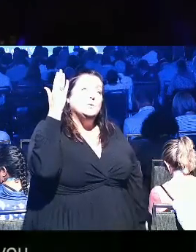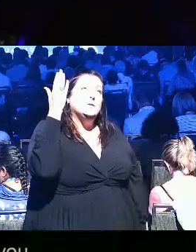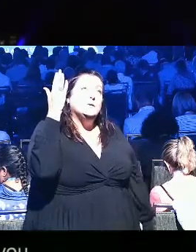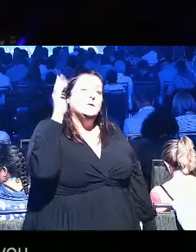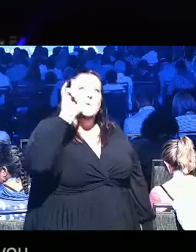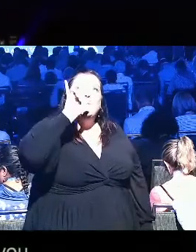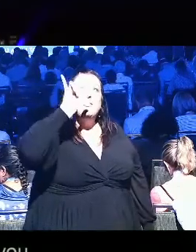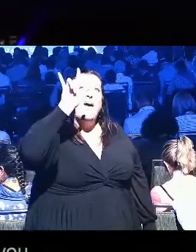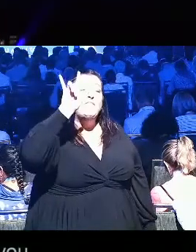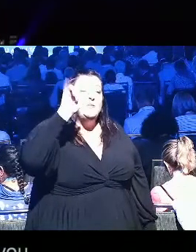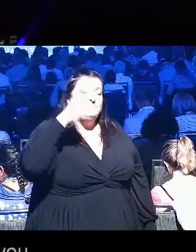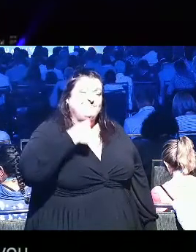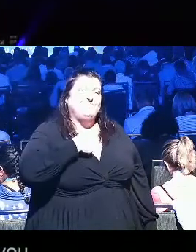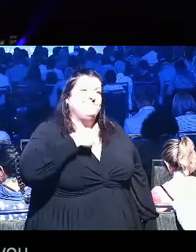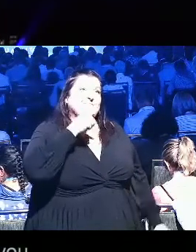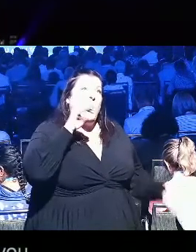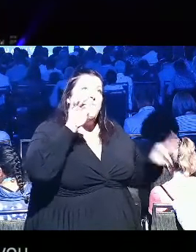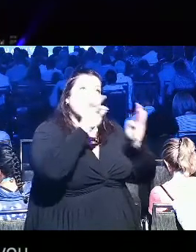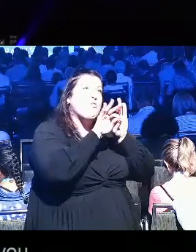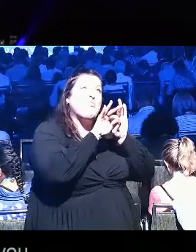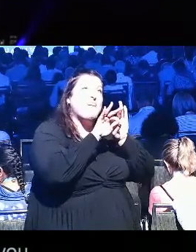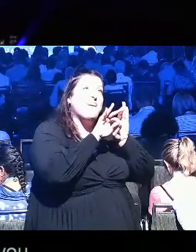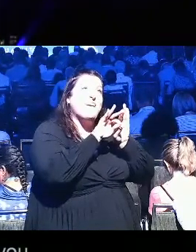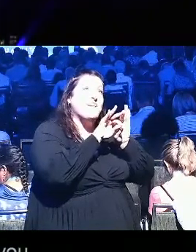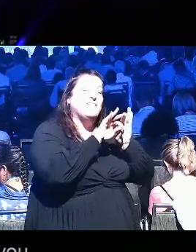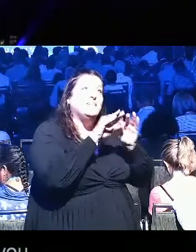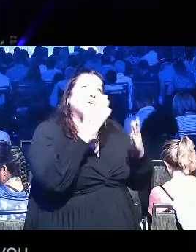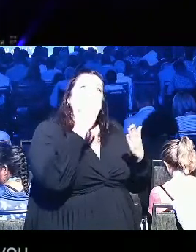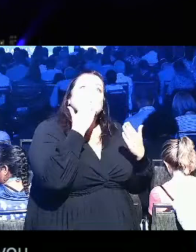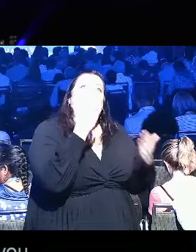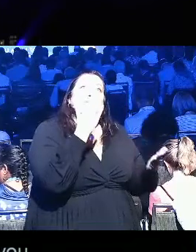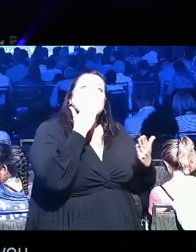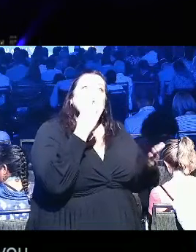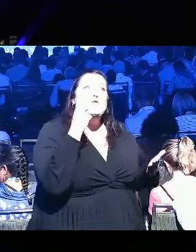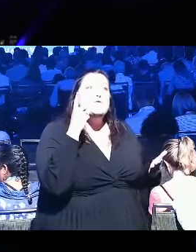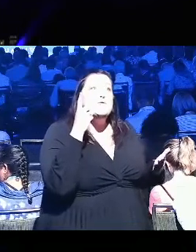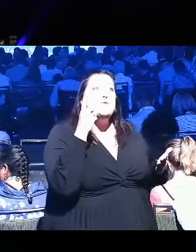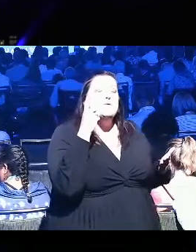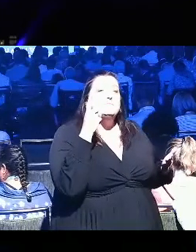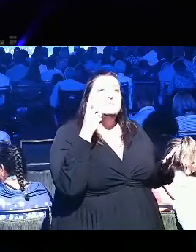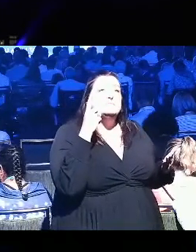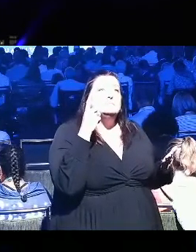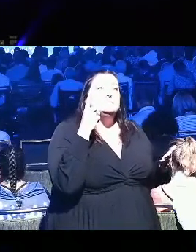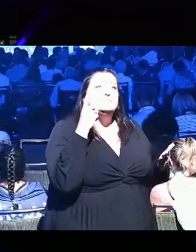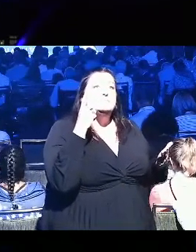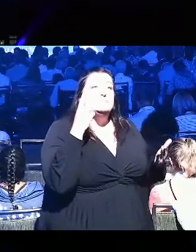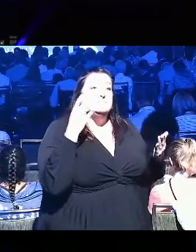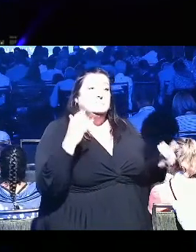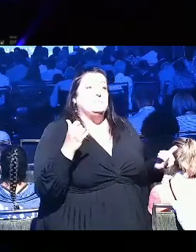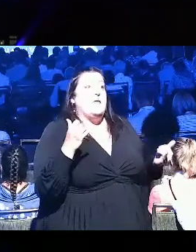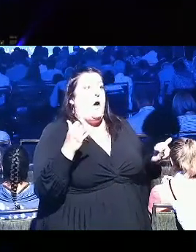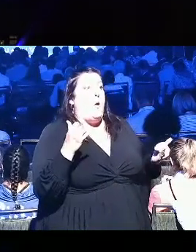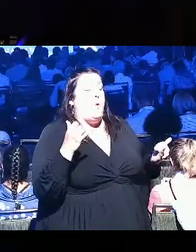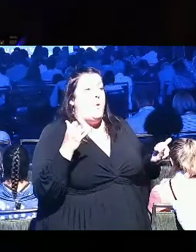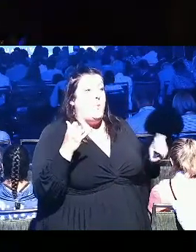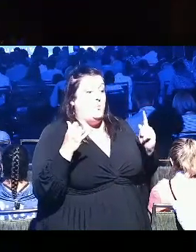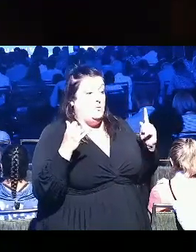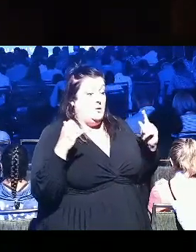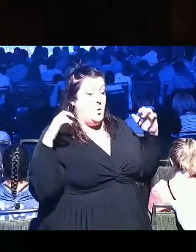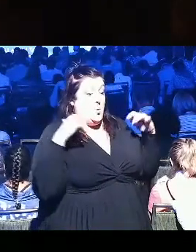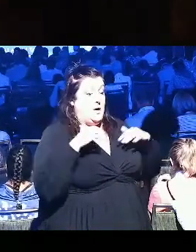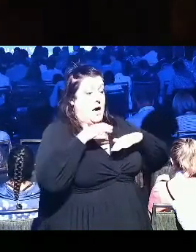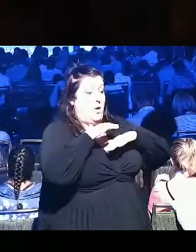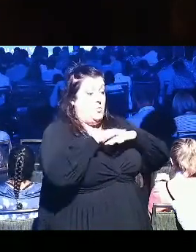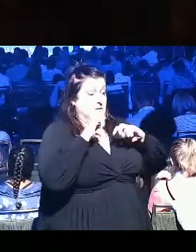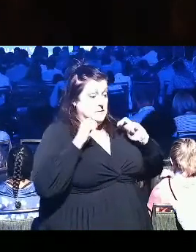We know we're not worthy. We're so grateful. And help us to really walk away, or to, as we gather around this table, to